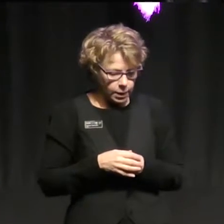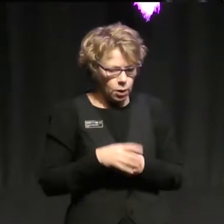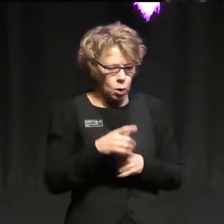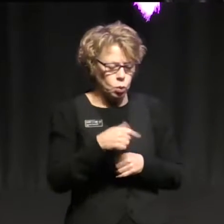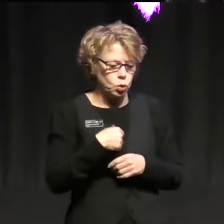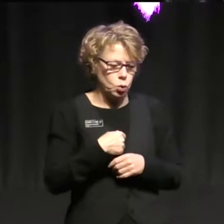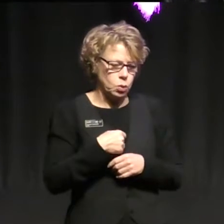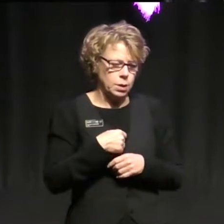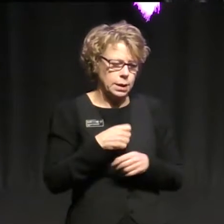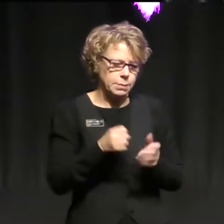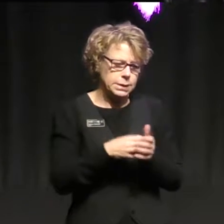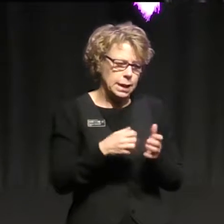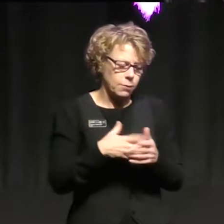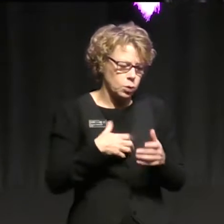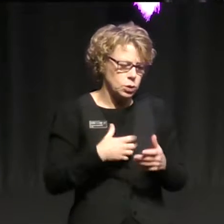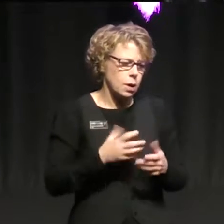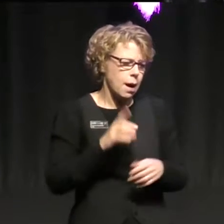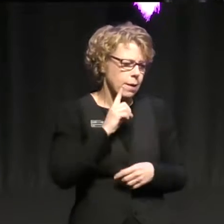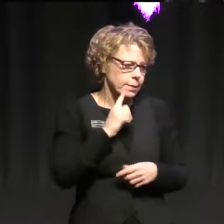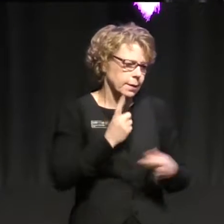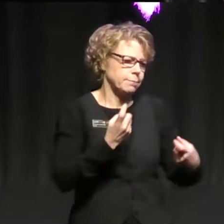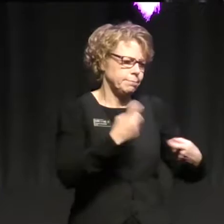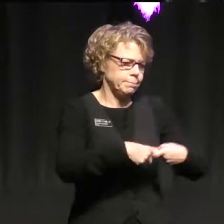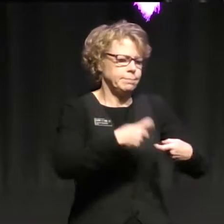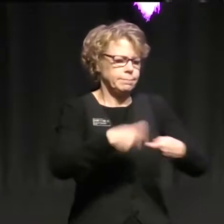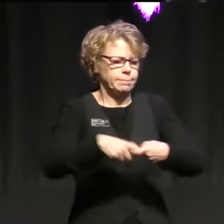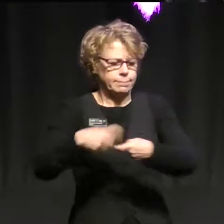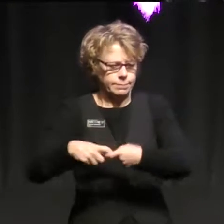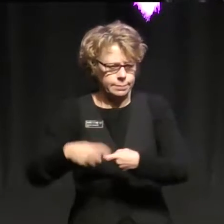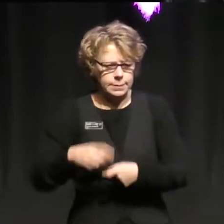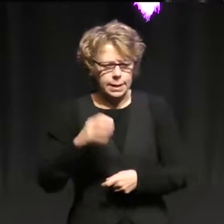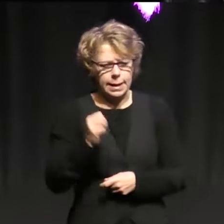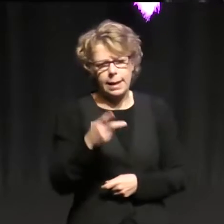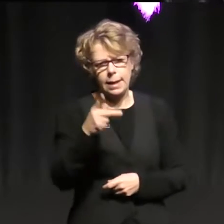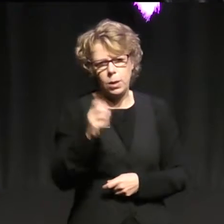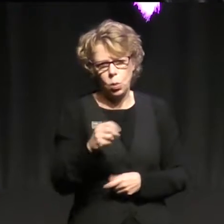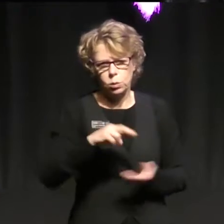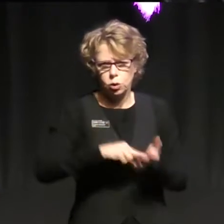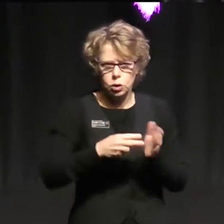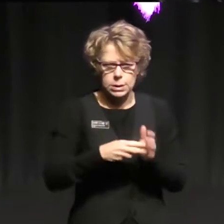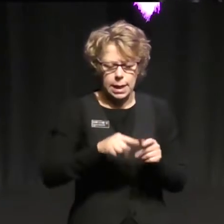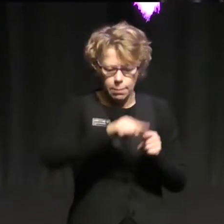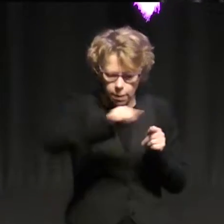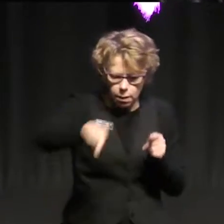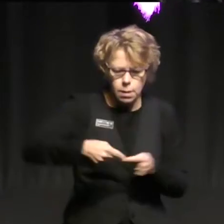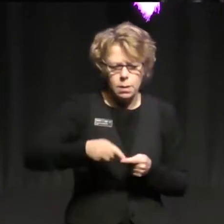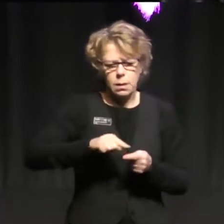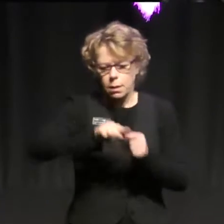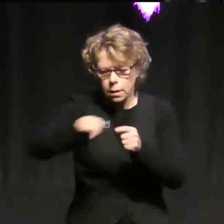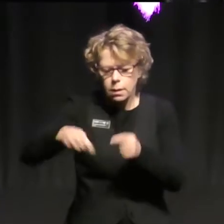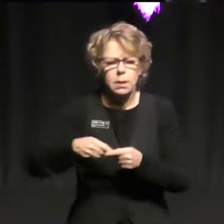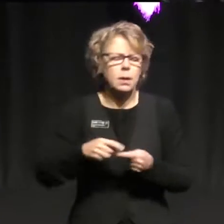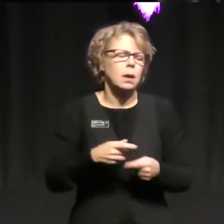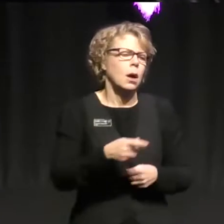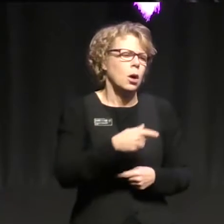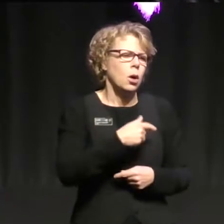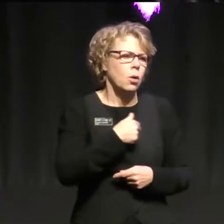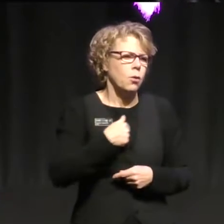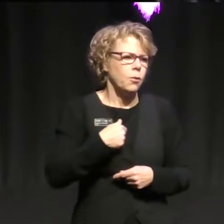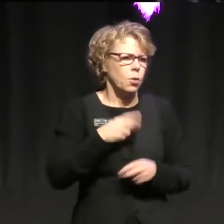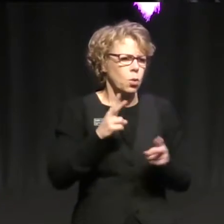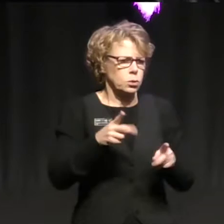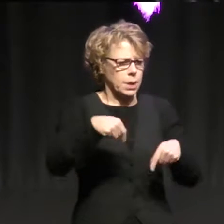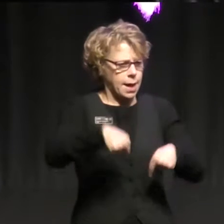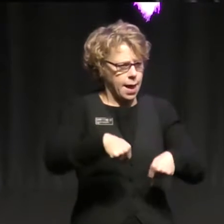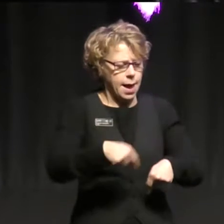in an ecosystem. And I think this is a concept that we should really revive. Also here, you're doing